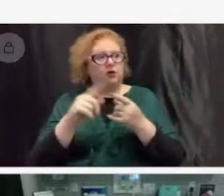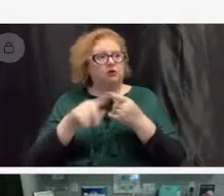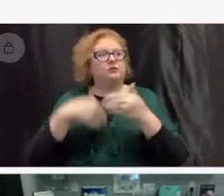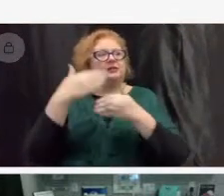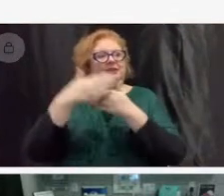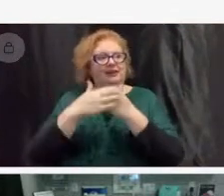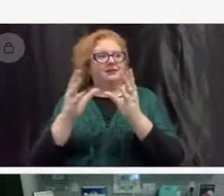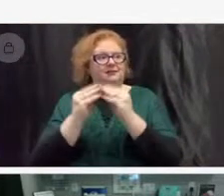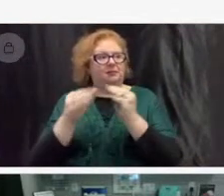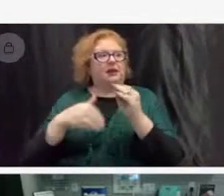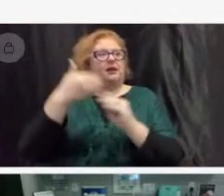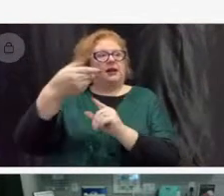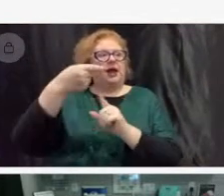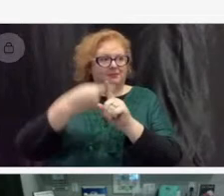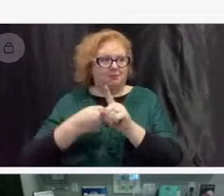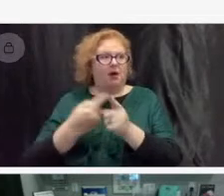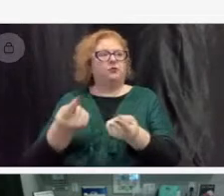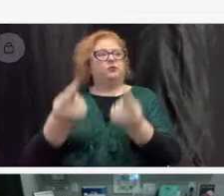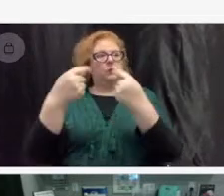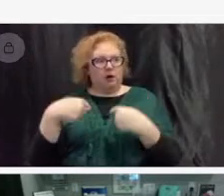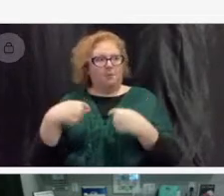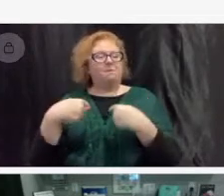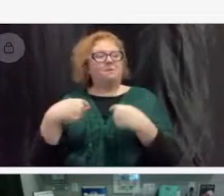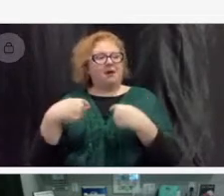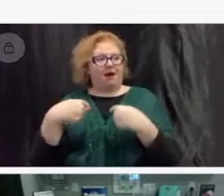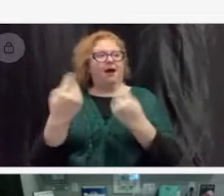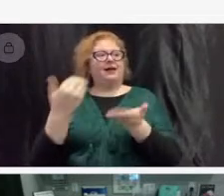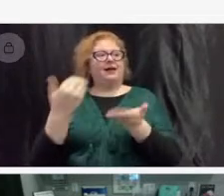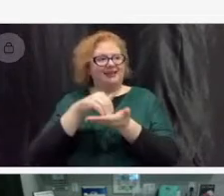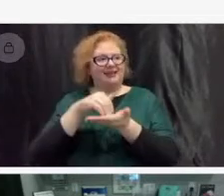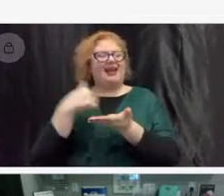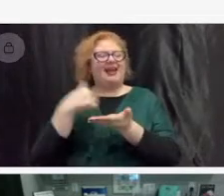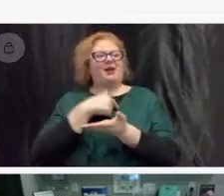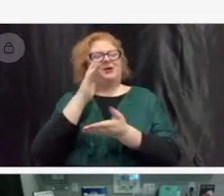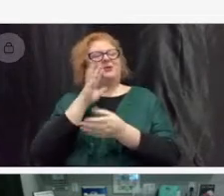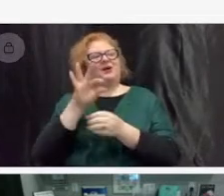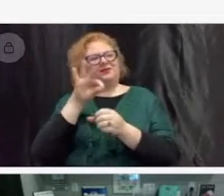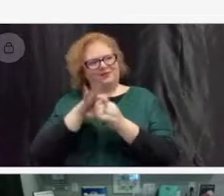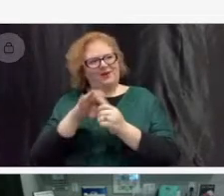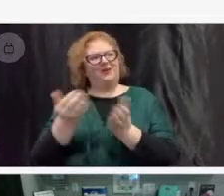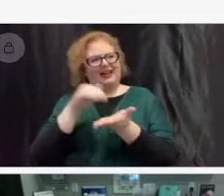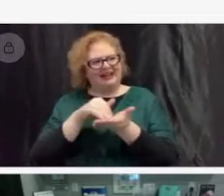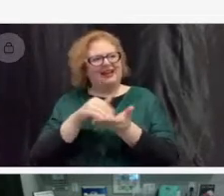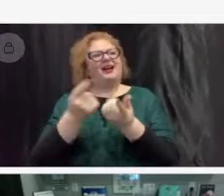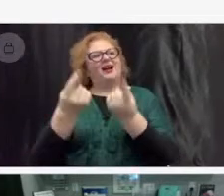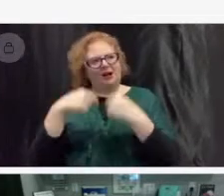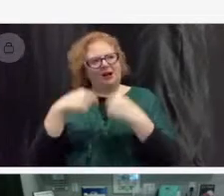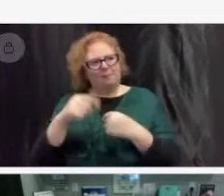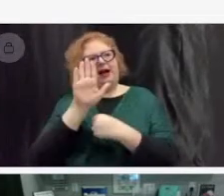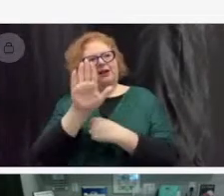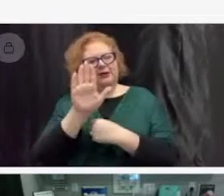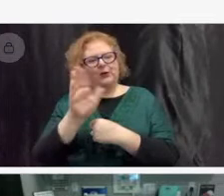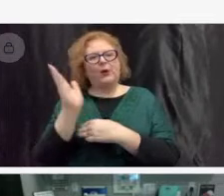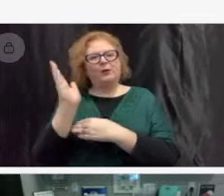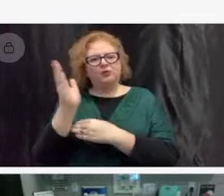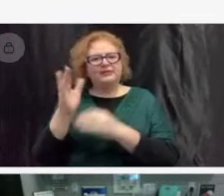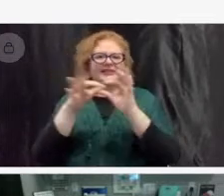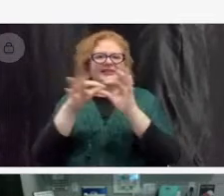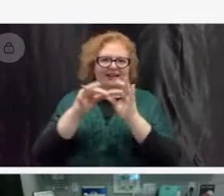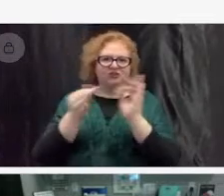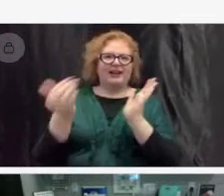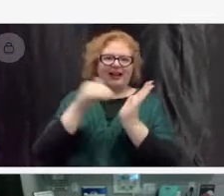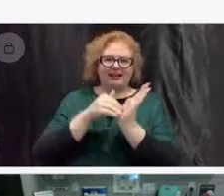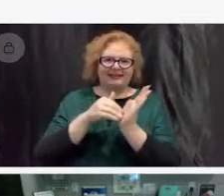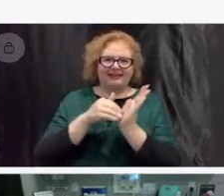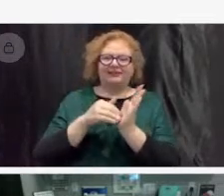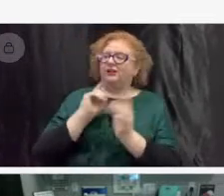next month, to come back and we would actually vote on it again, or come back and do the presentation or present again, is that correct?